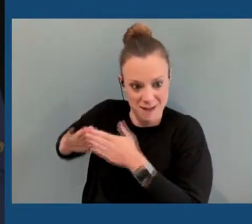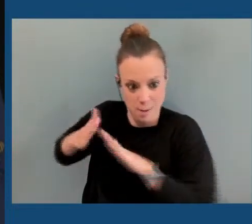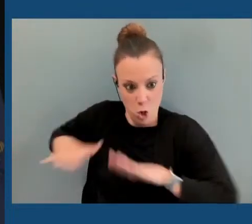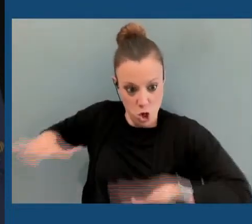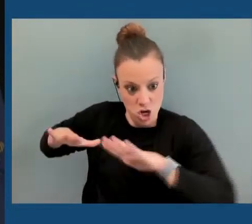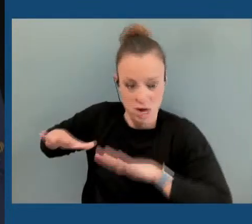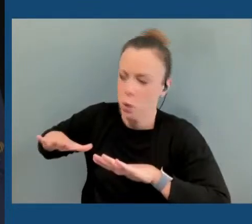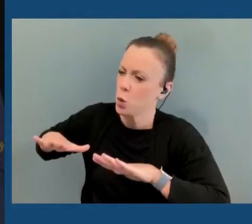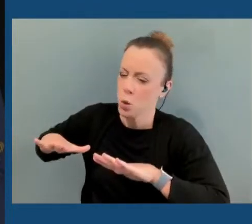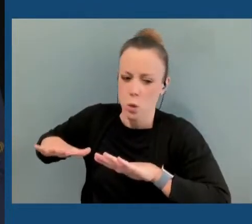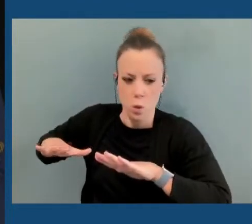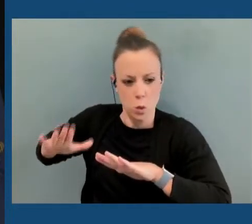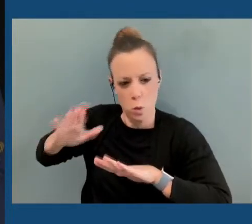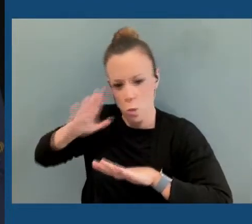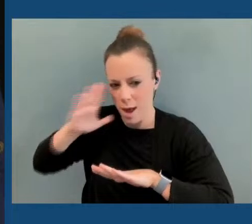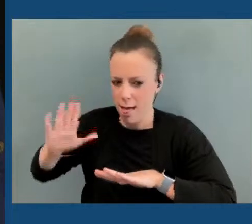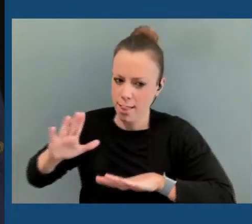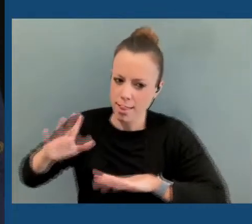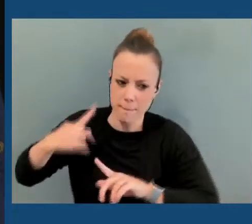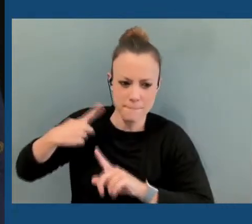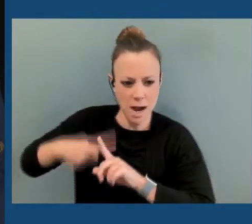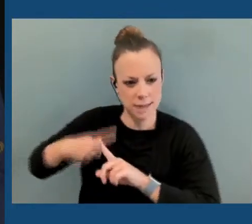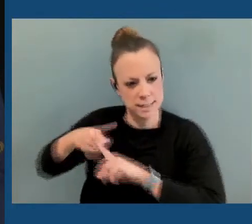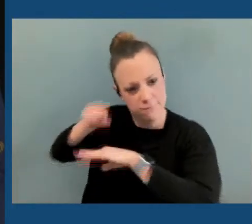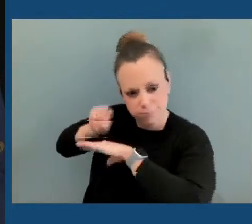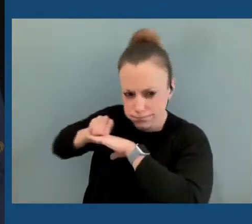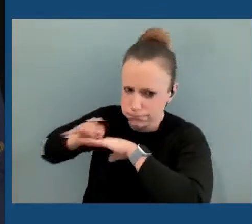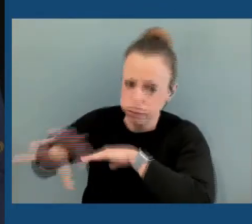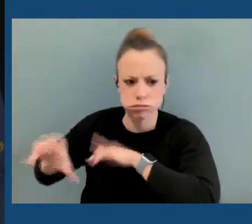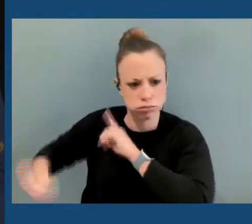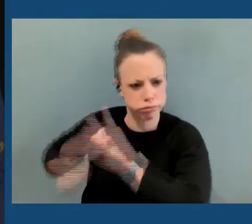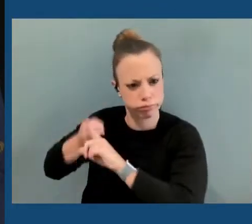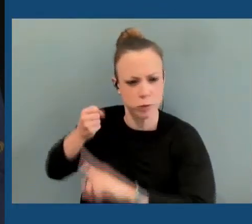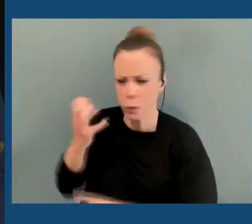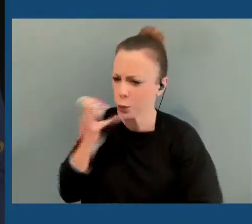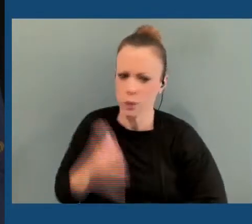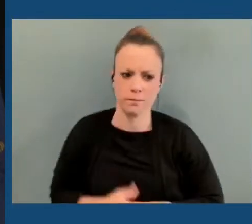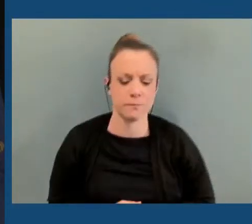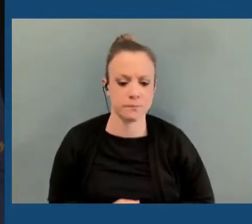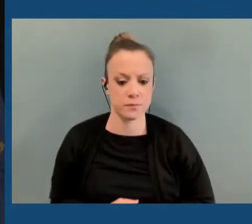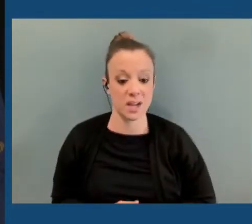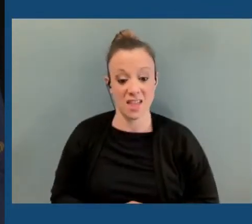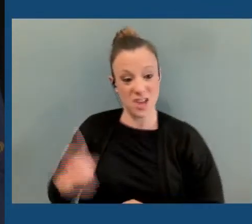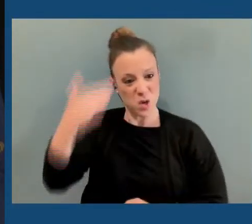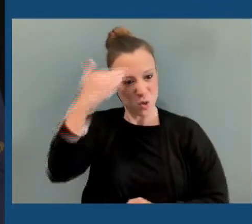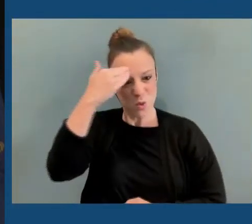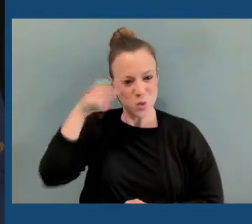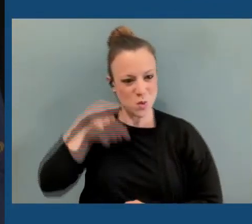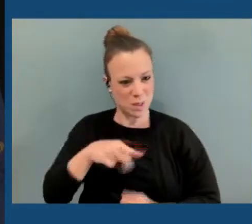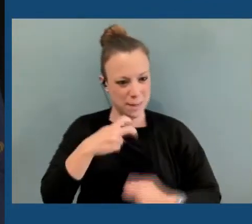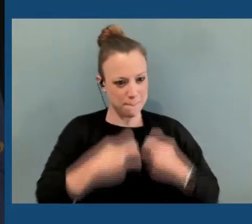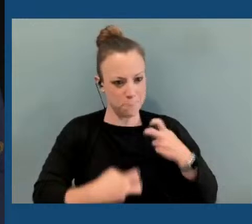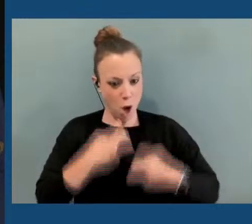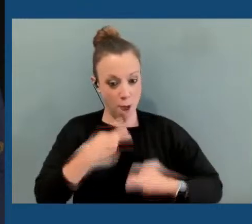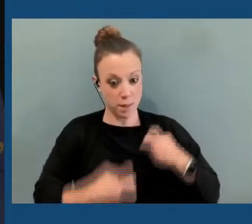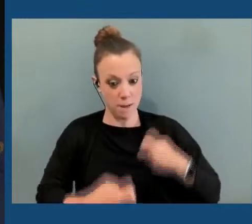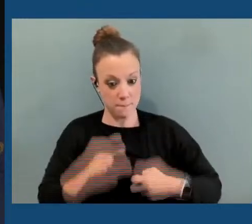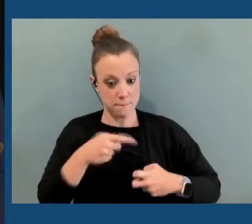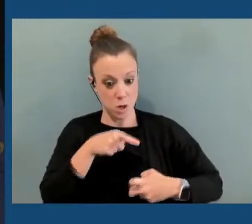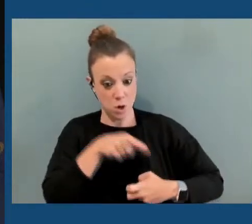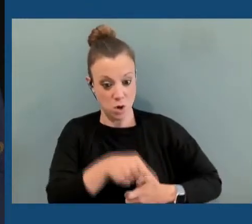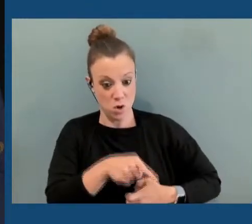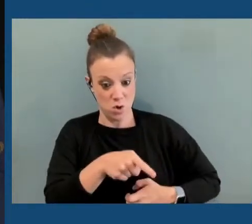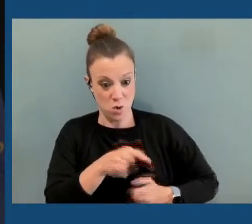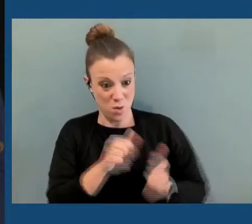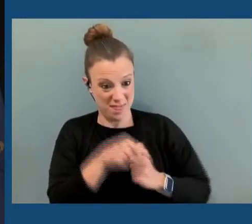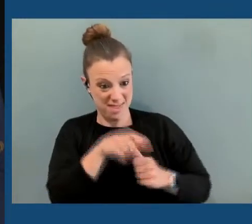for years. They knew there was a problem, as the mayor said, to secure this site, and when they did, the mayor assured the